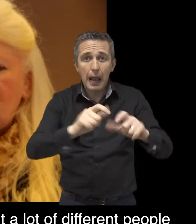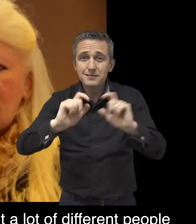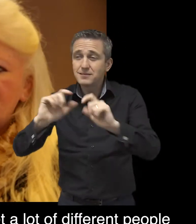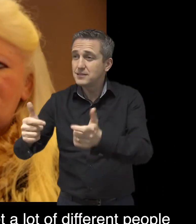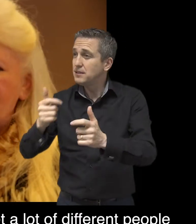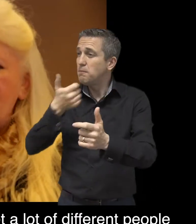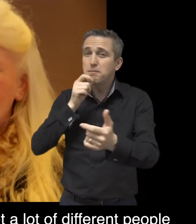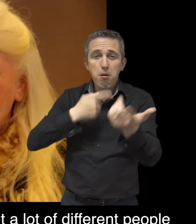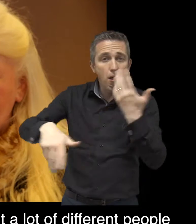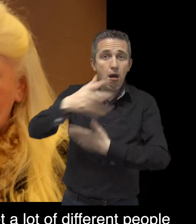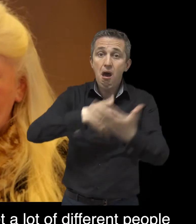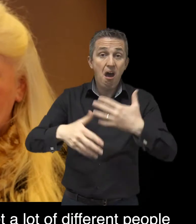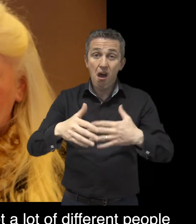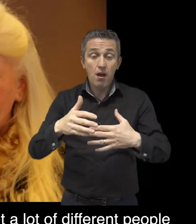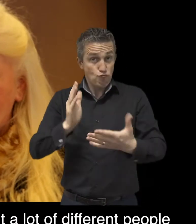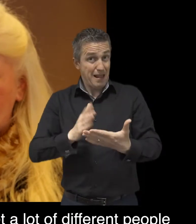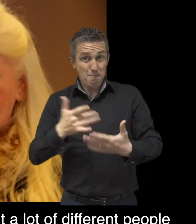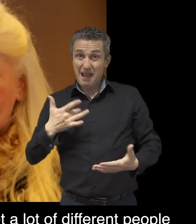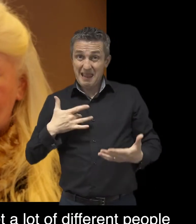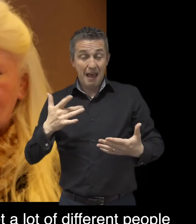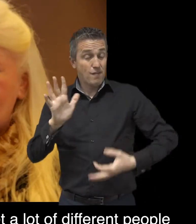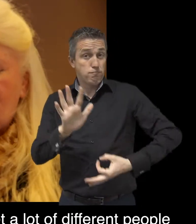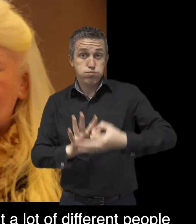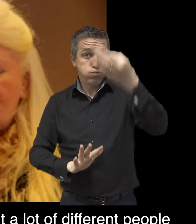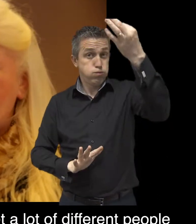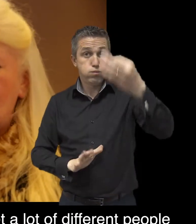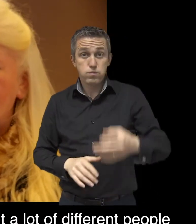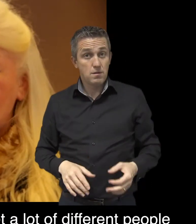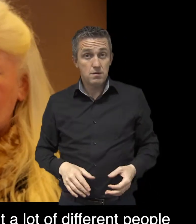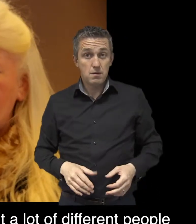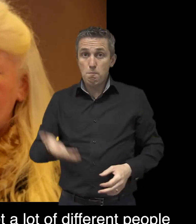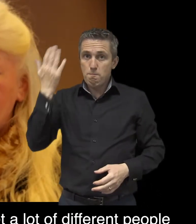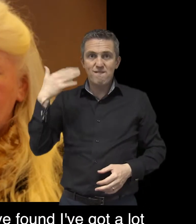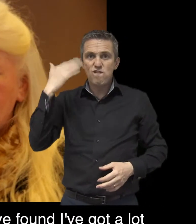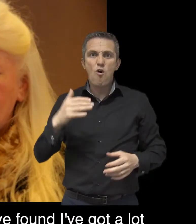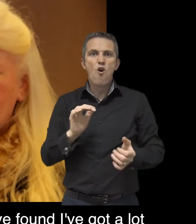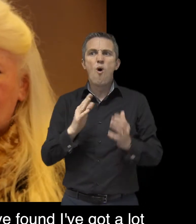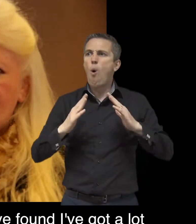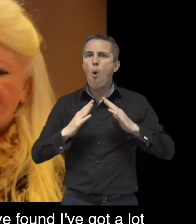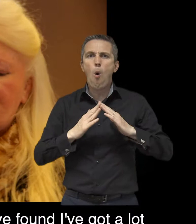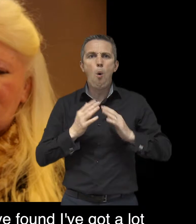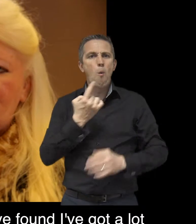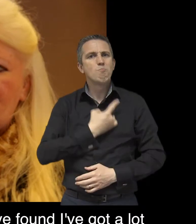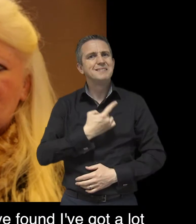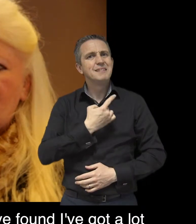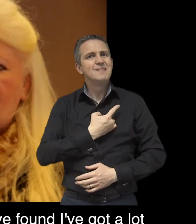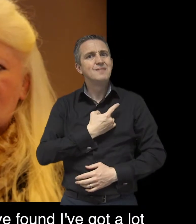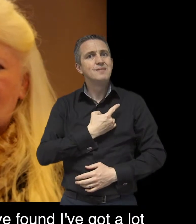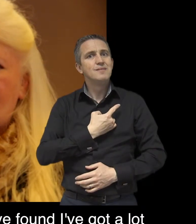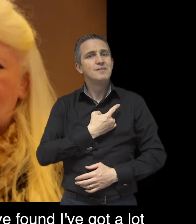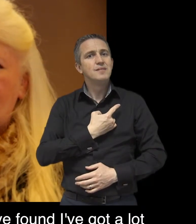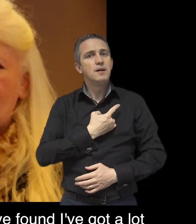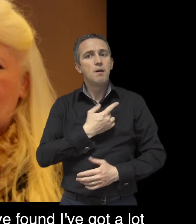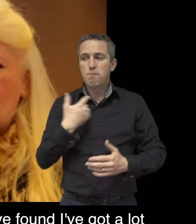people, and it sort of changed my life, because before that, I never went out the door. And for then,